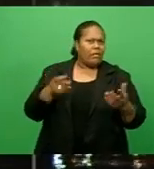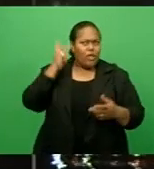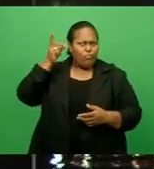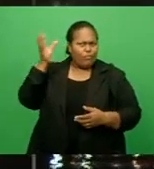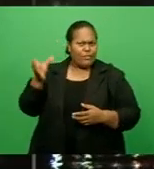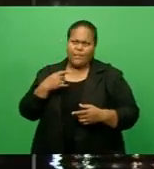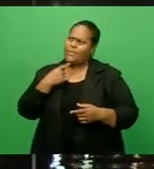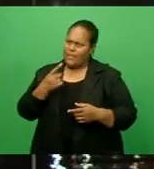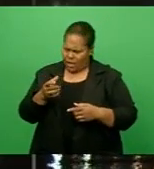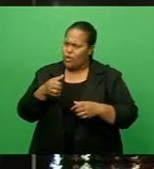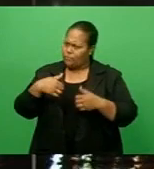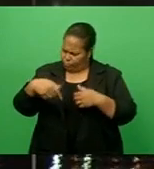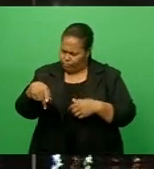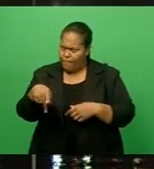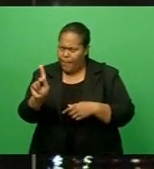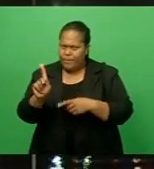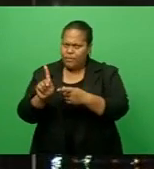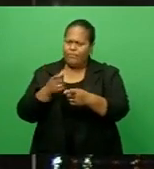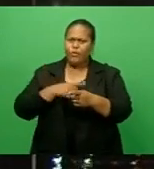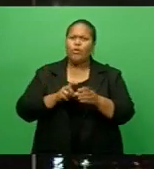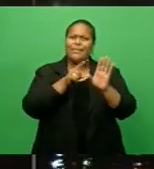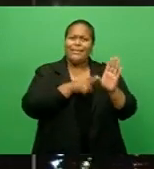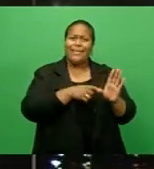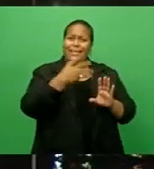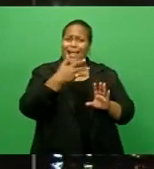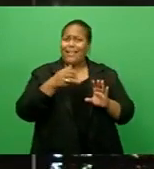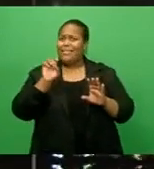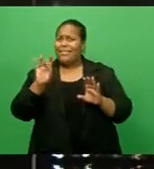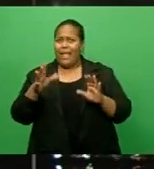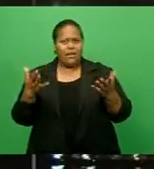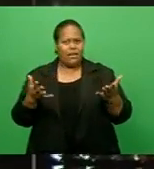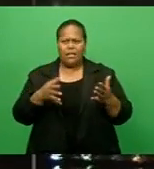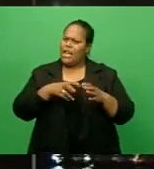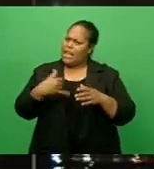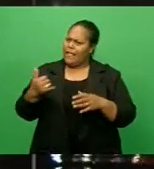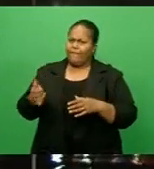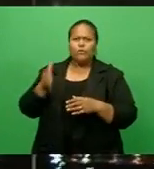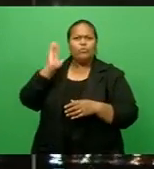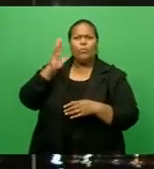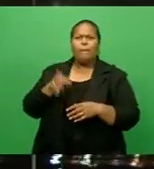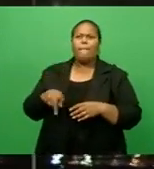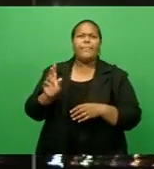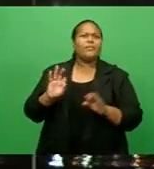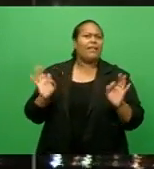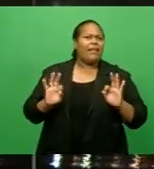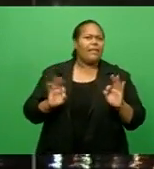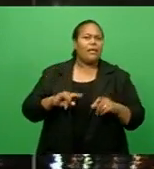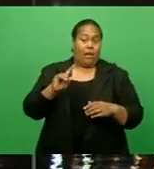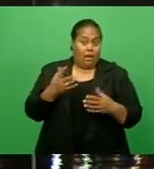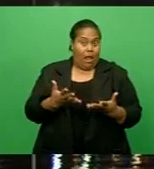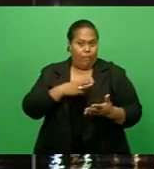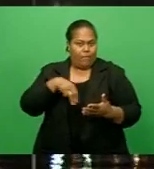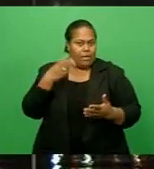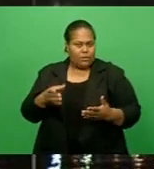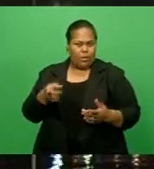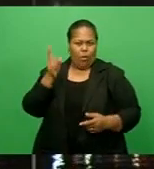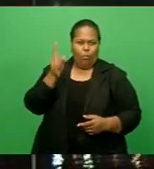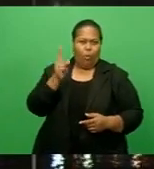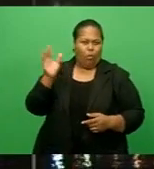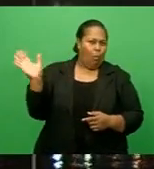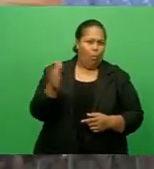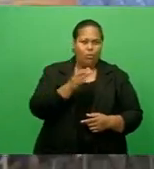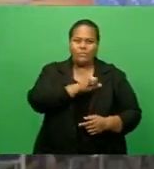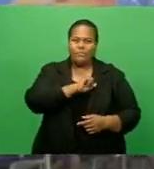10 pupils left school without permission. Edwin Nunn reports the Education Minister has sent a stern warning to all